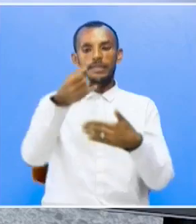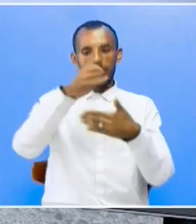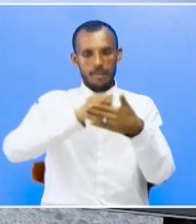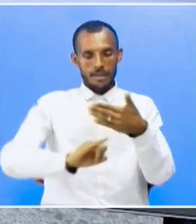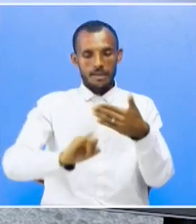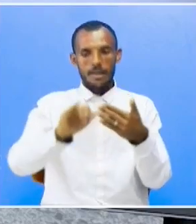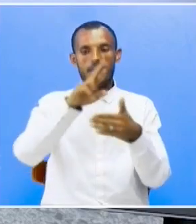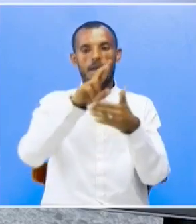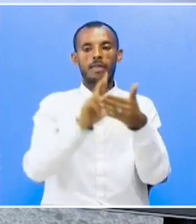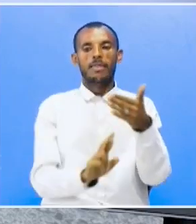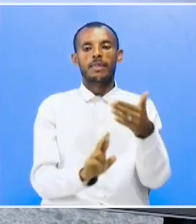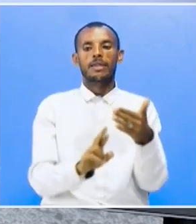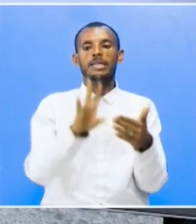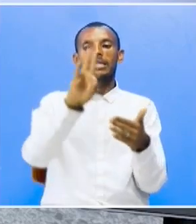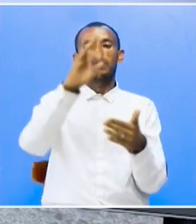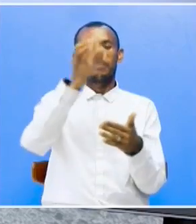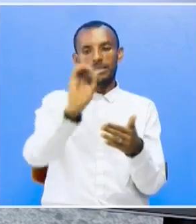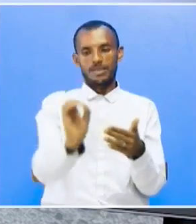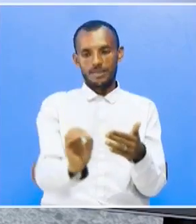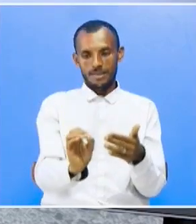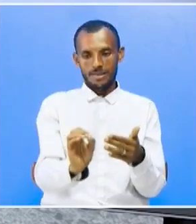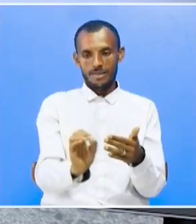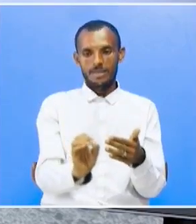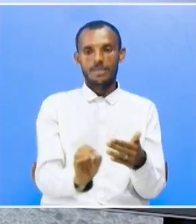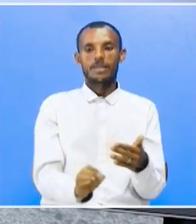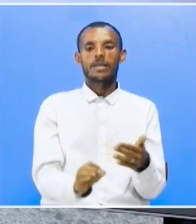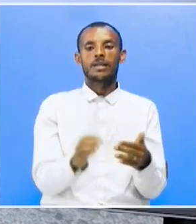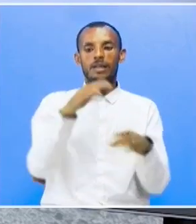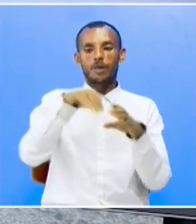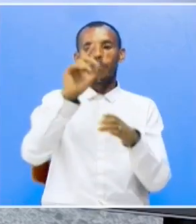7% per year. So in 1 year,